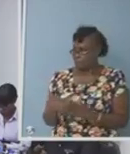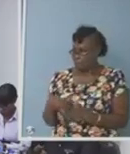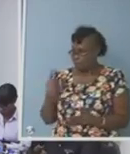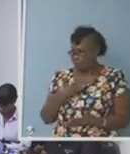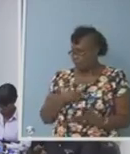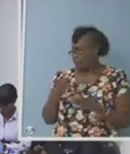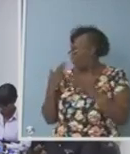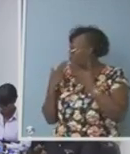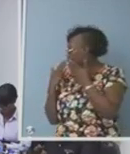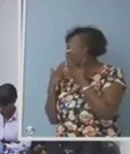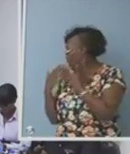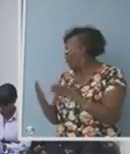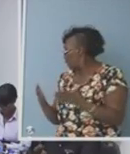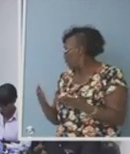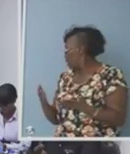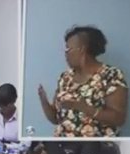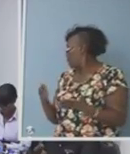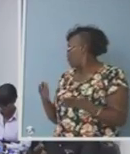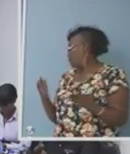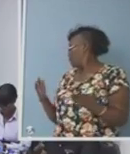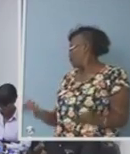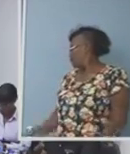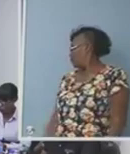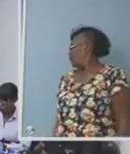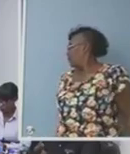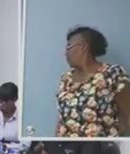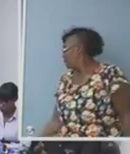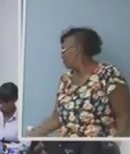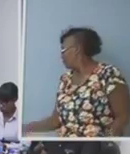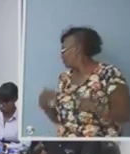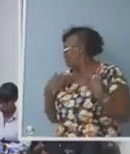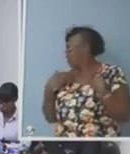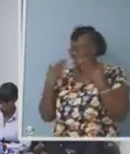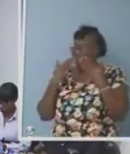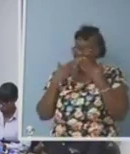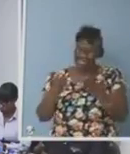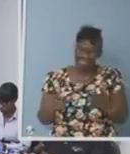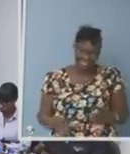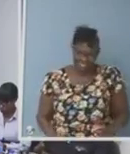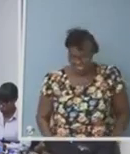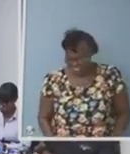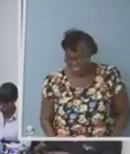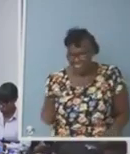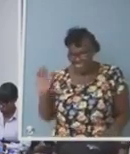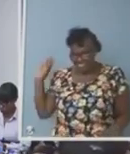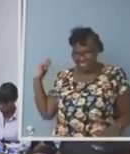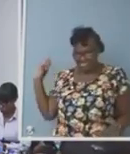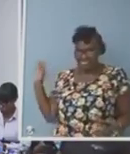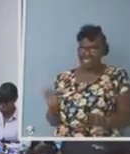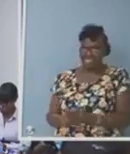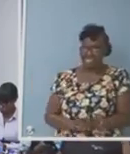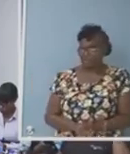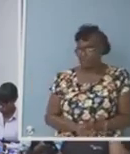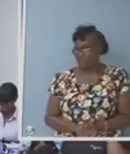of the media. Thank you to our panelists. Thank you to our cameramen, everyone who would have been a part of this. And we